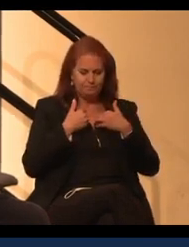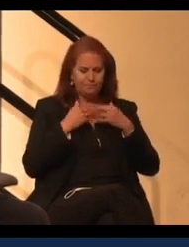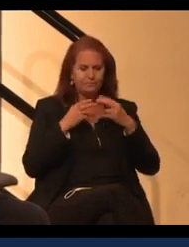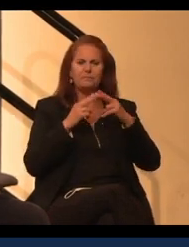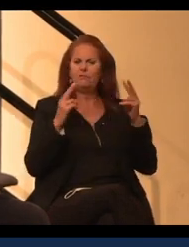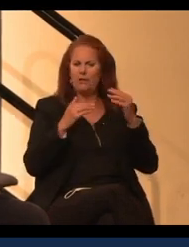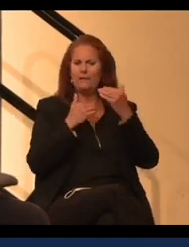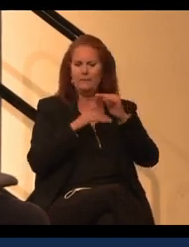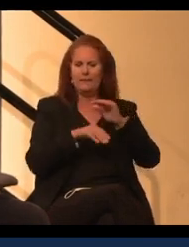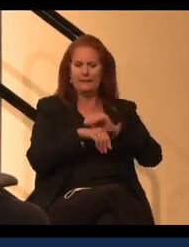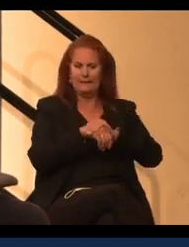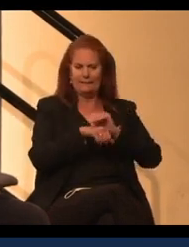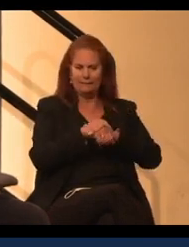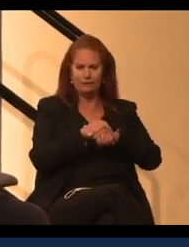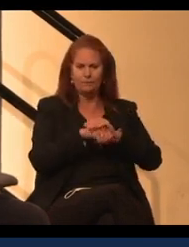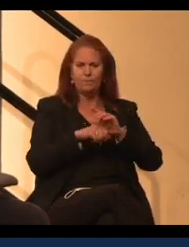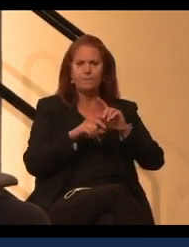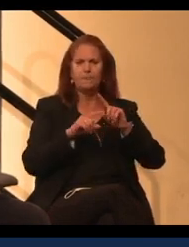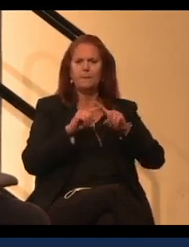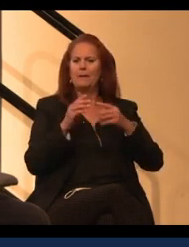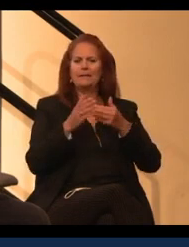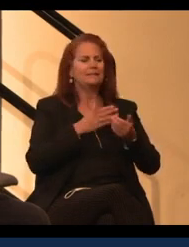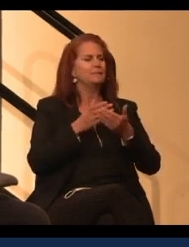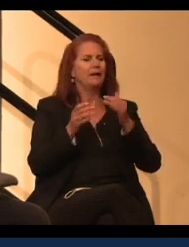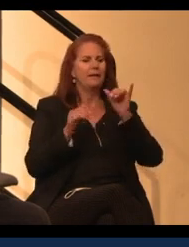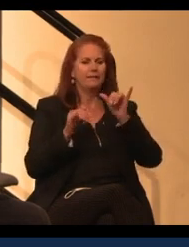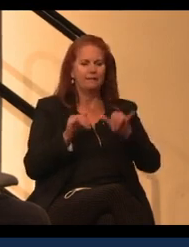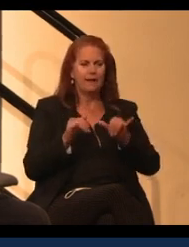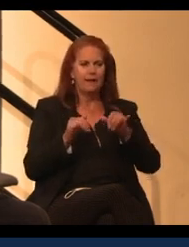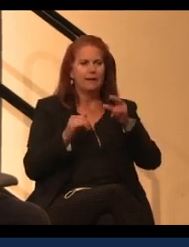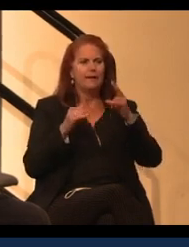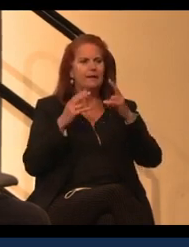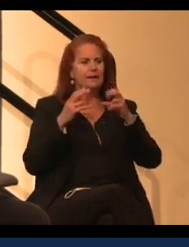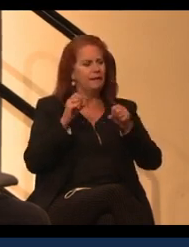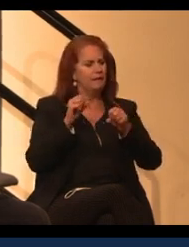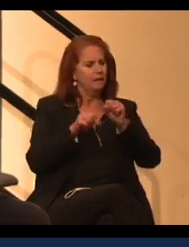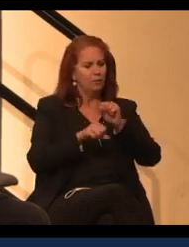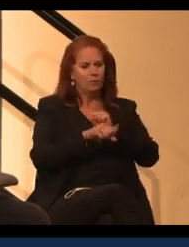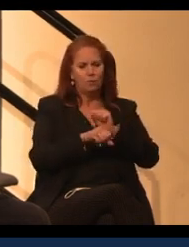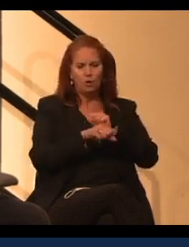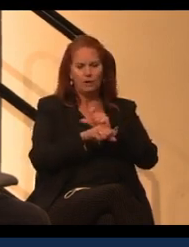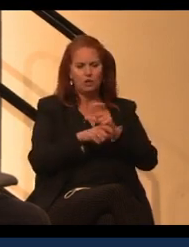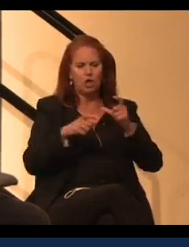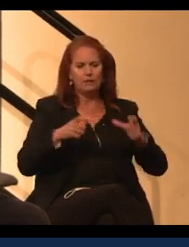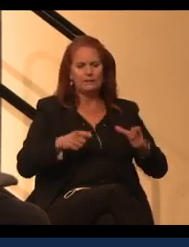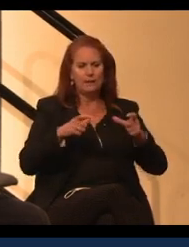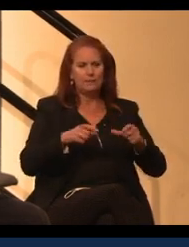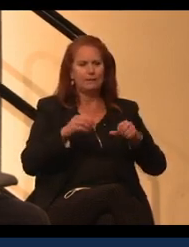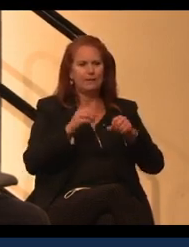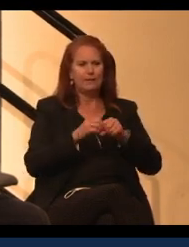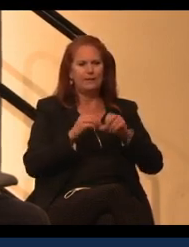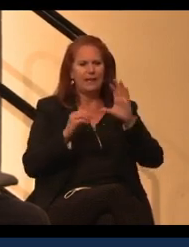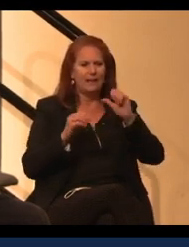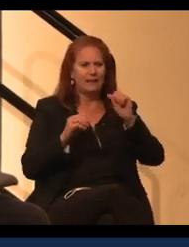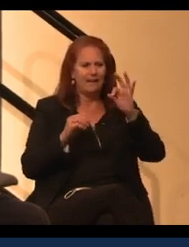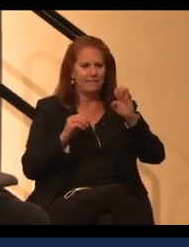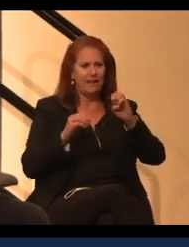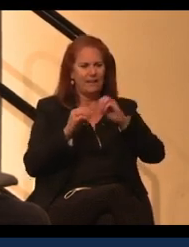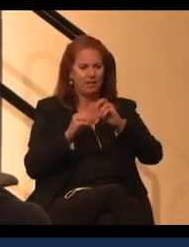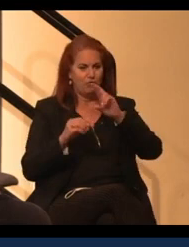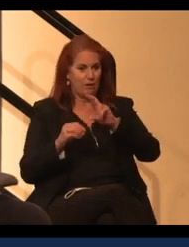limited English. So despite that degree, he busted tables down over in a little cafe in Rancho